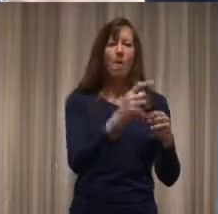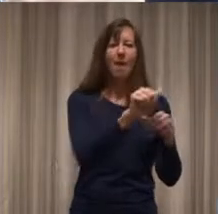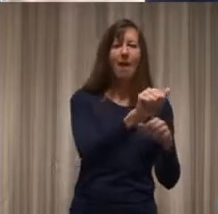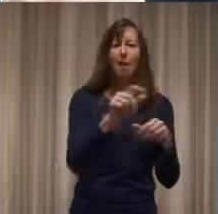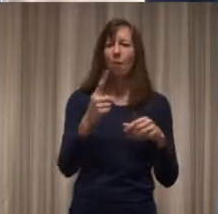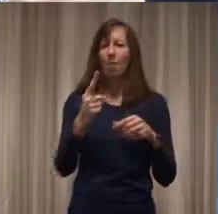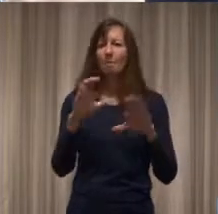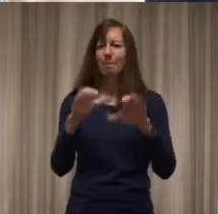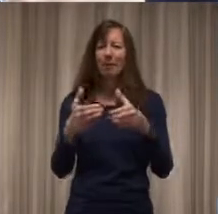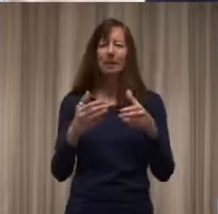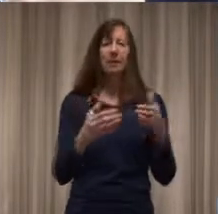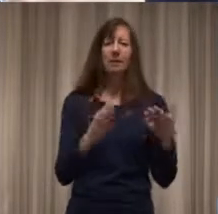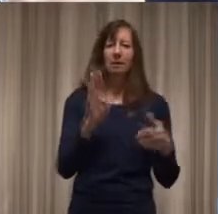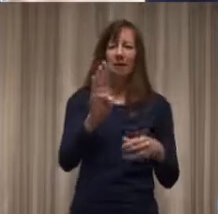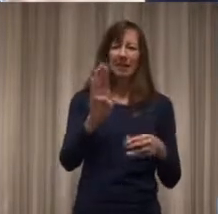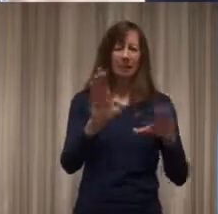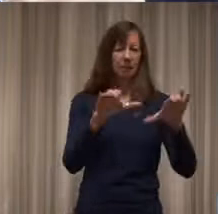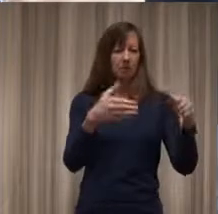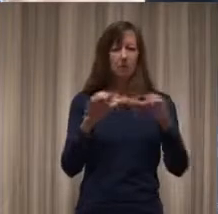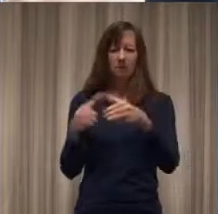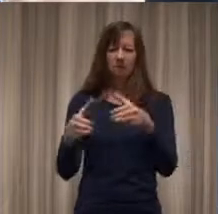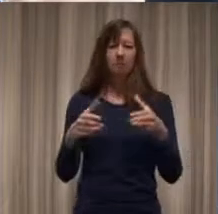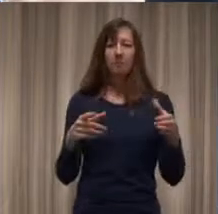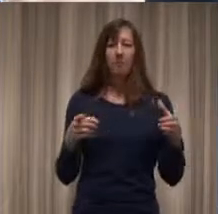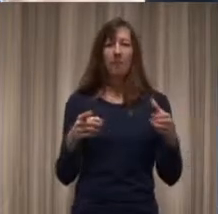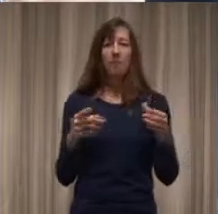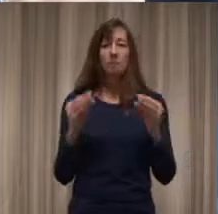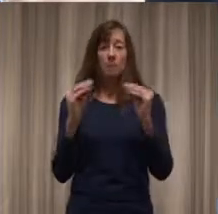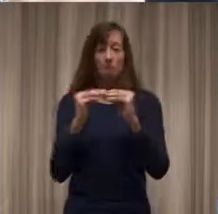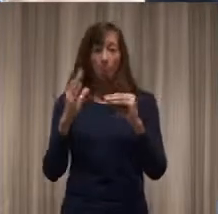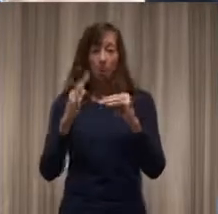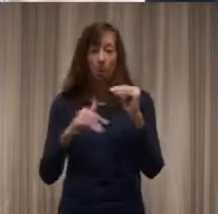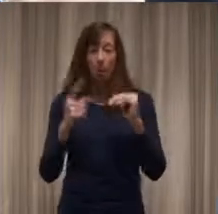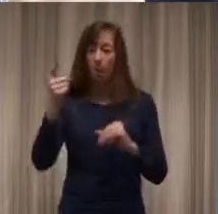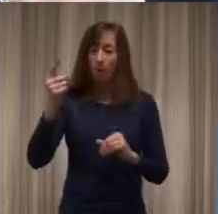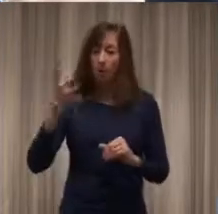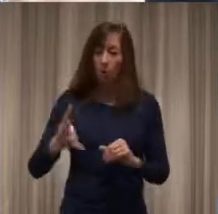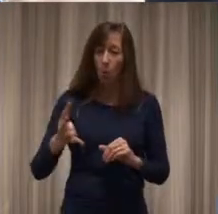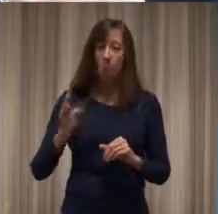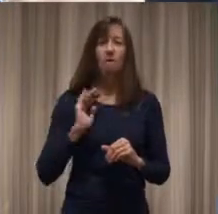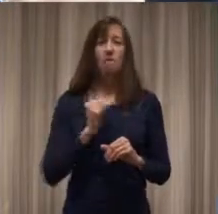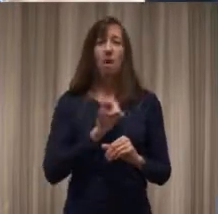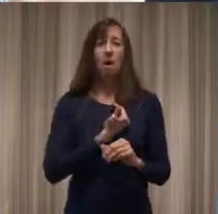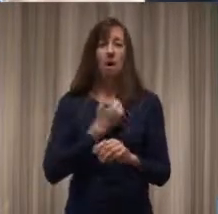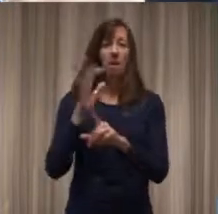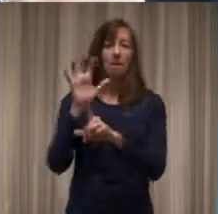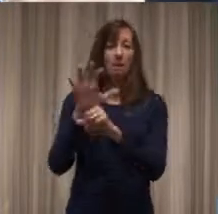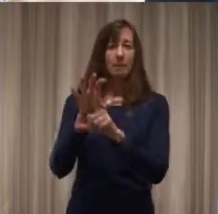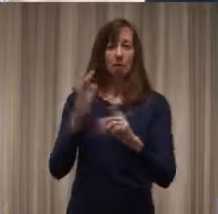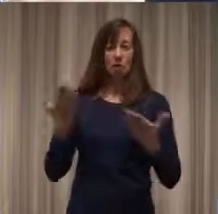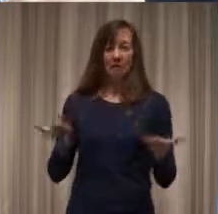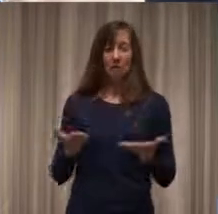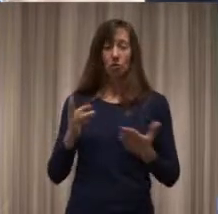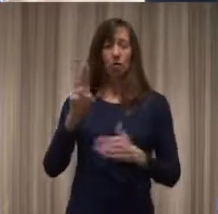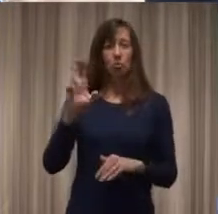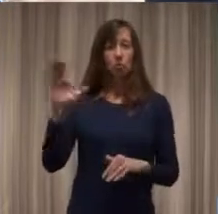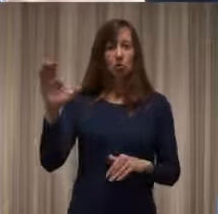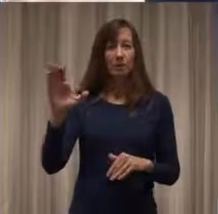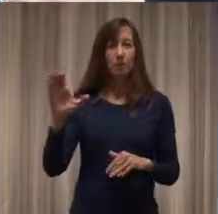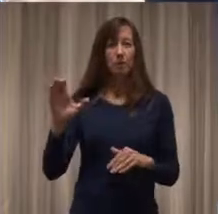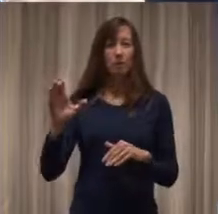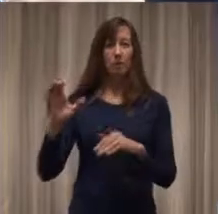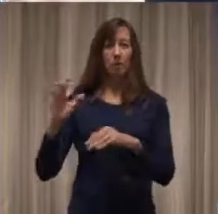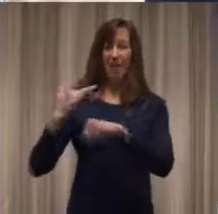nearly a quarter, or maybe even more than a quarter, of our county's population already eligible, but nowhere near the supply.